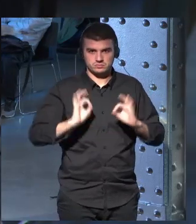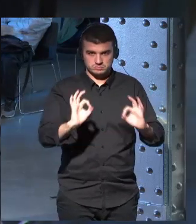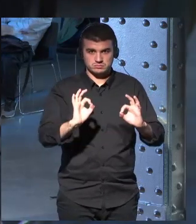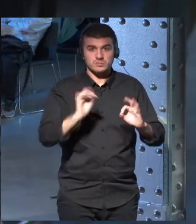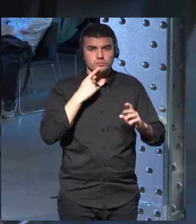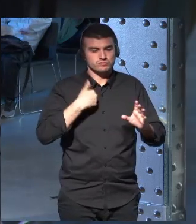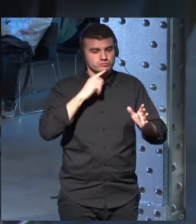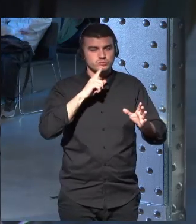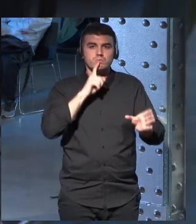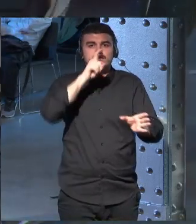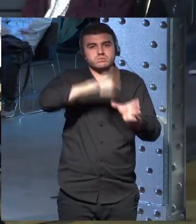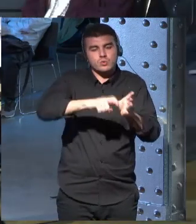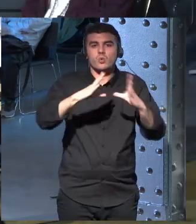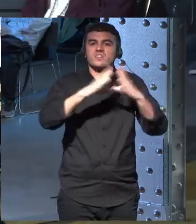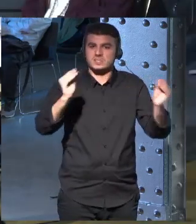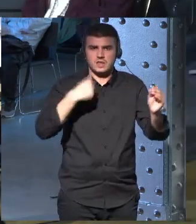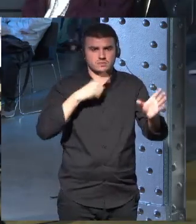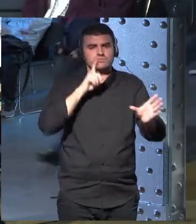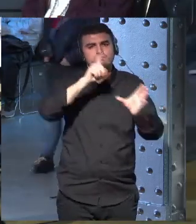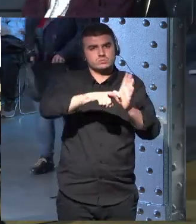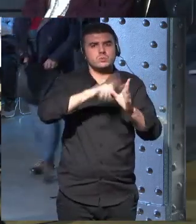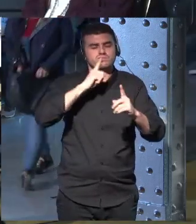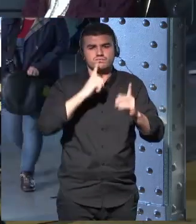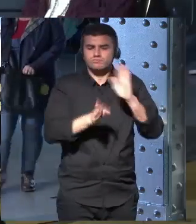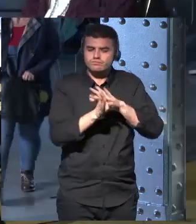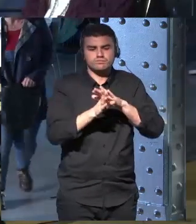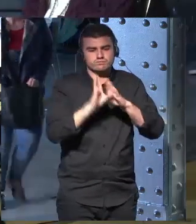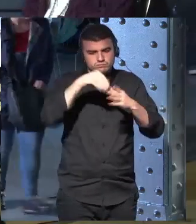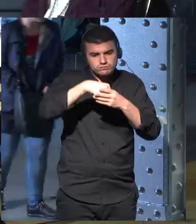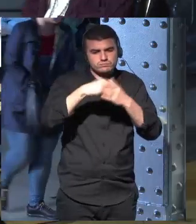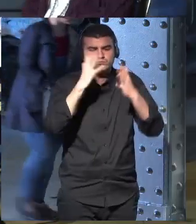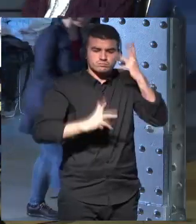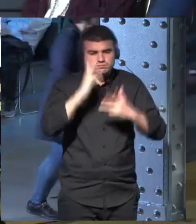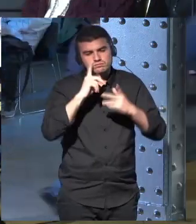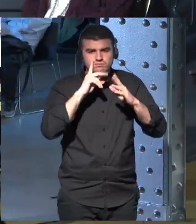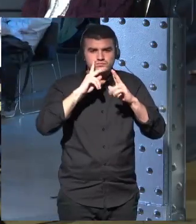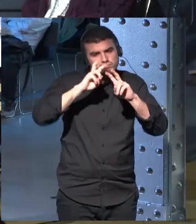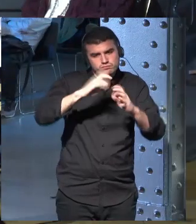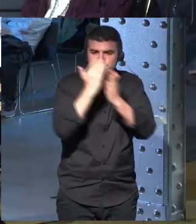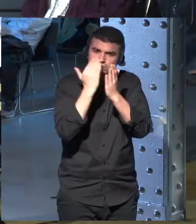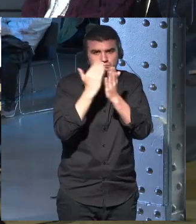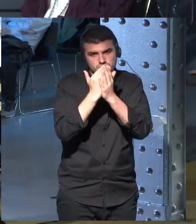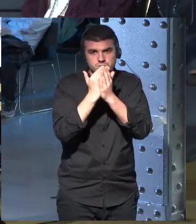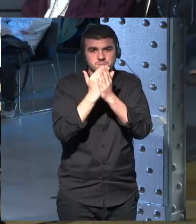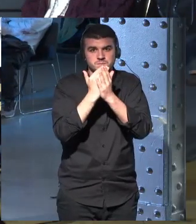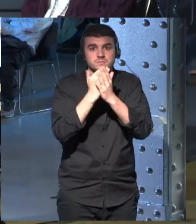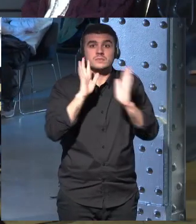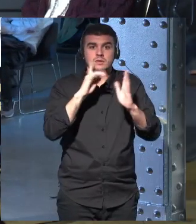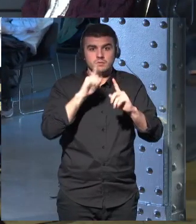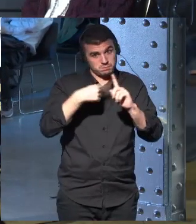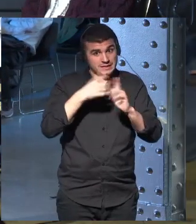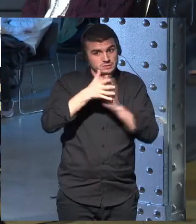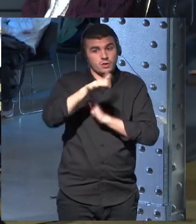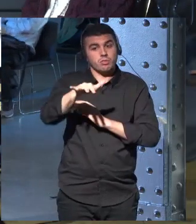and took a degree in mathematics and went to England and worked for several years in the computer industry in